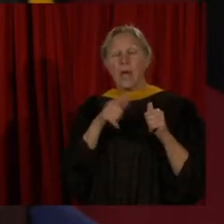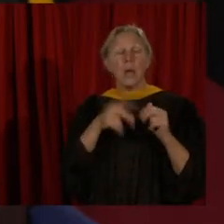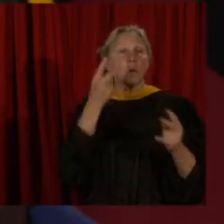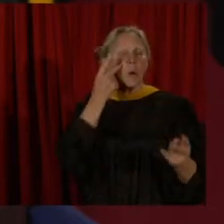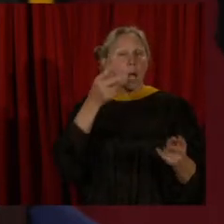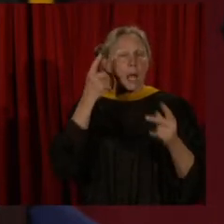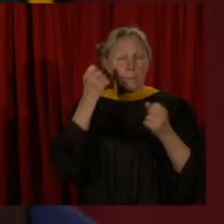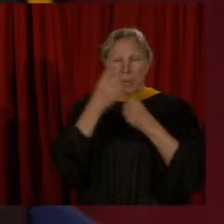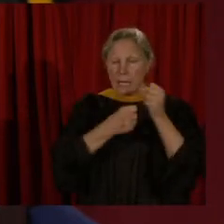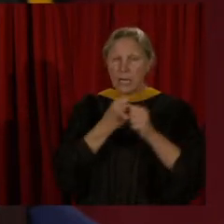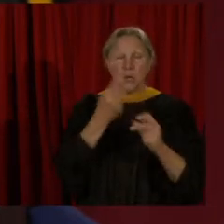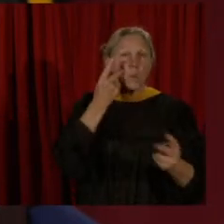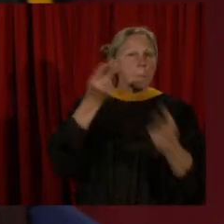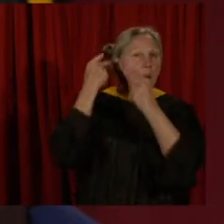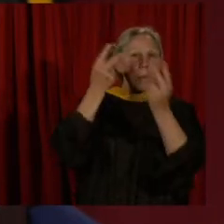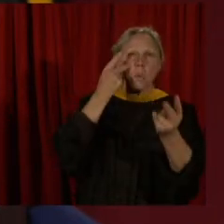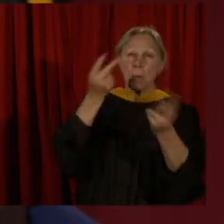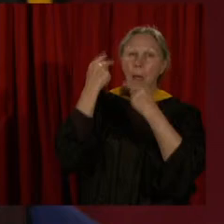and survivor's guilt.